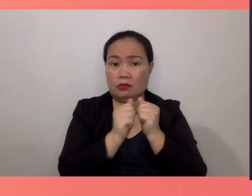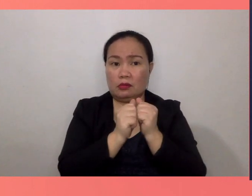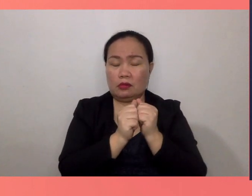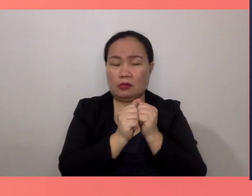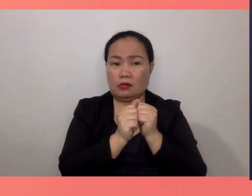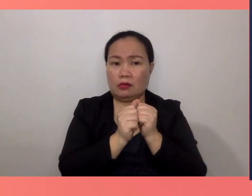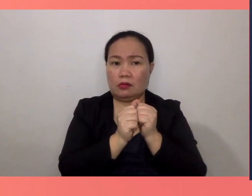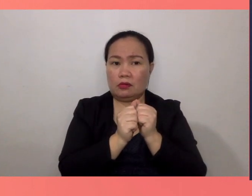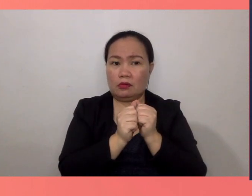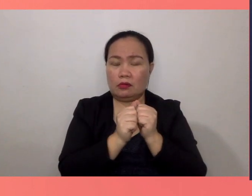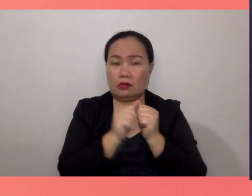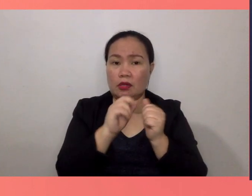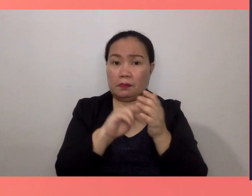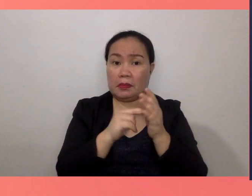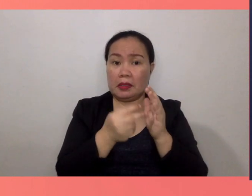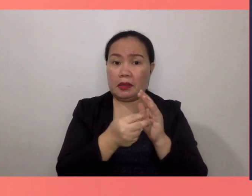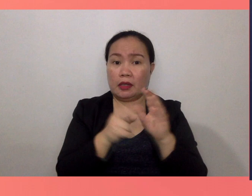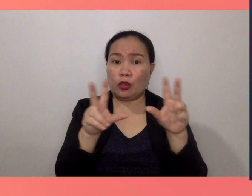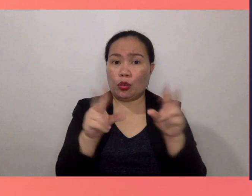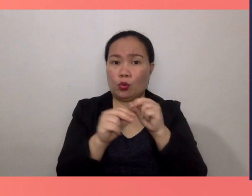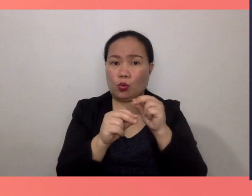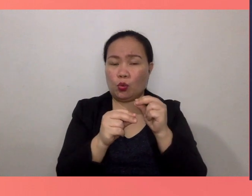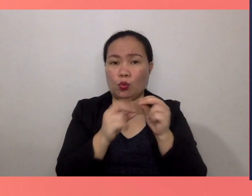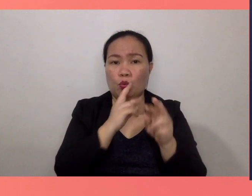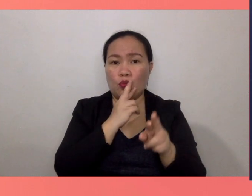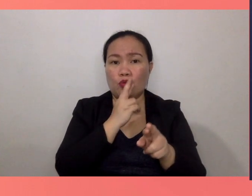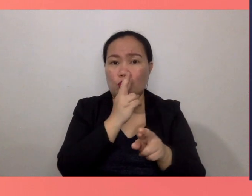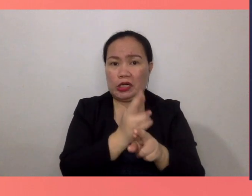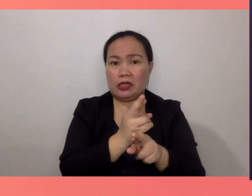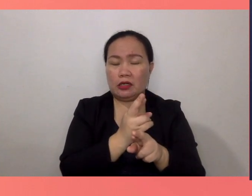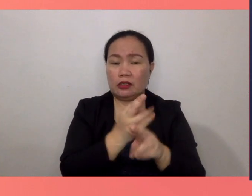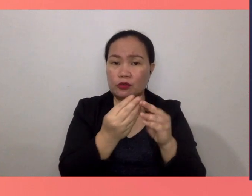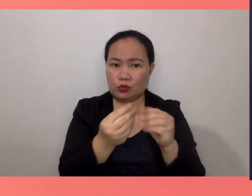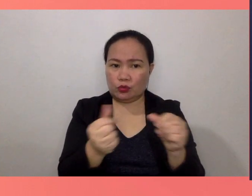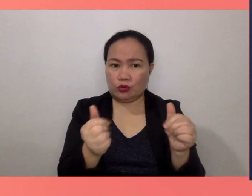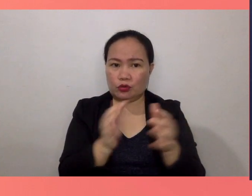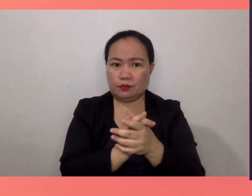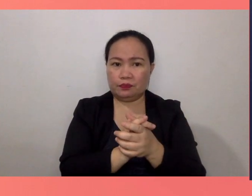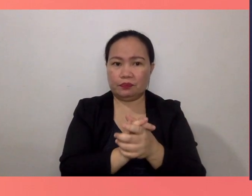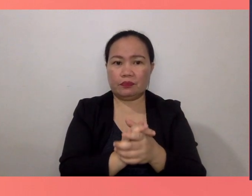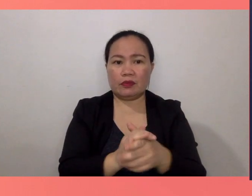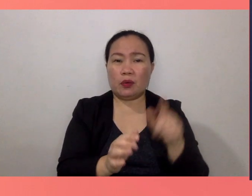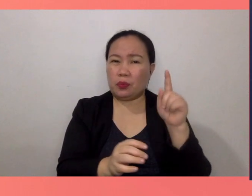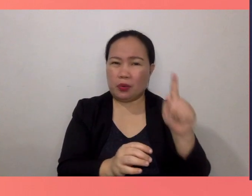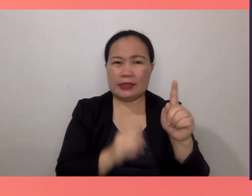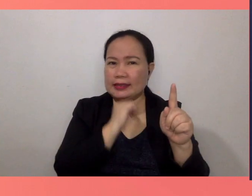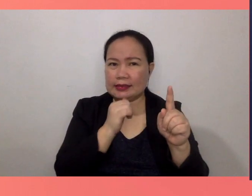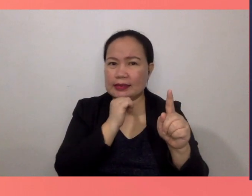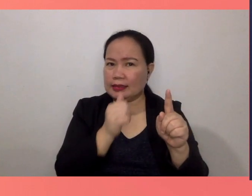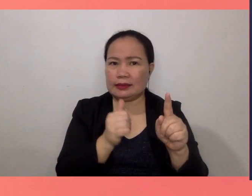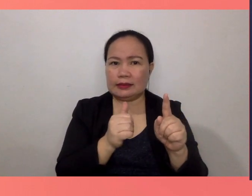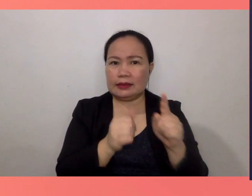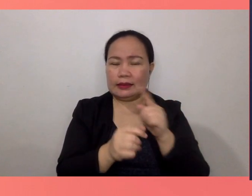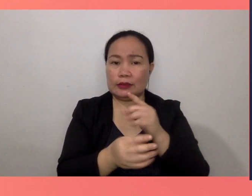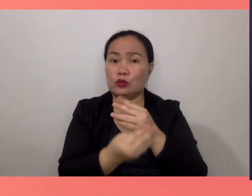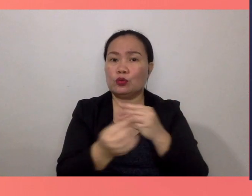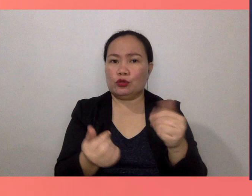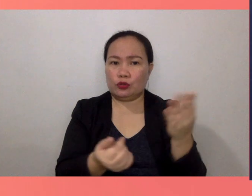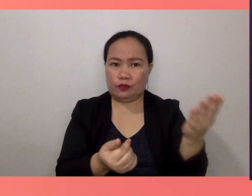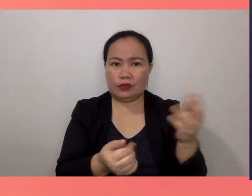radical equation na given natin, there is no real solution. Okay. So, 1 is not the solution of this radical